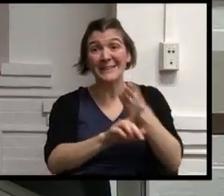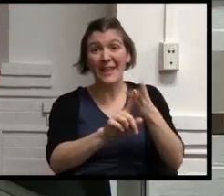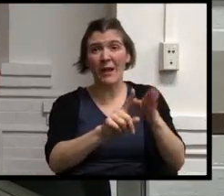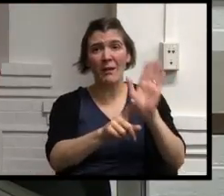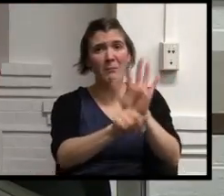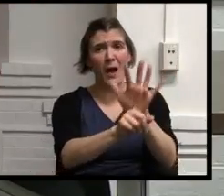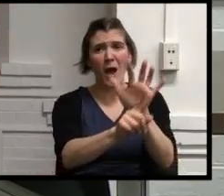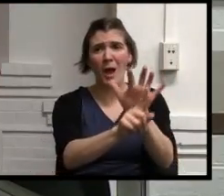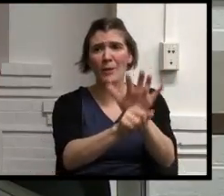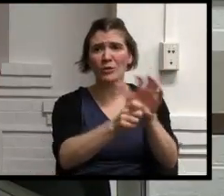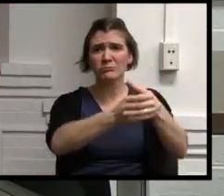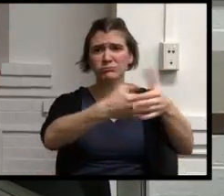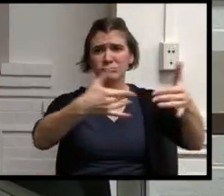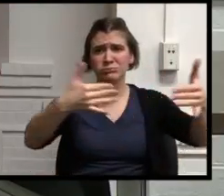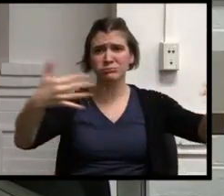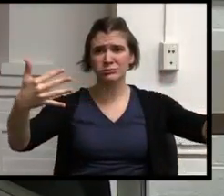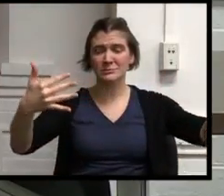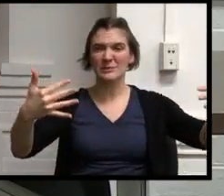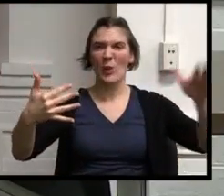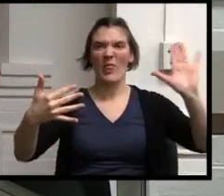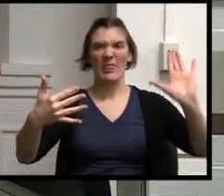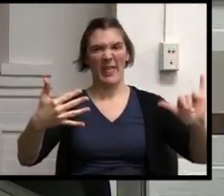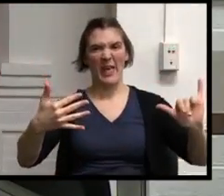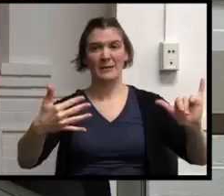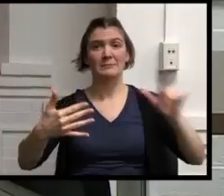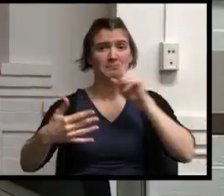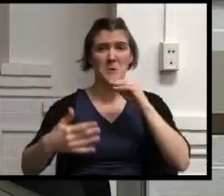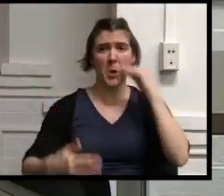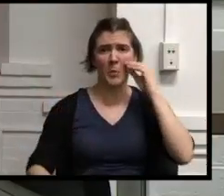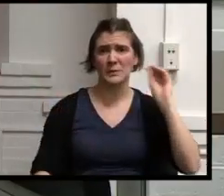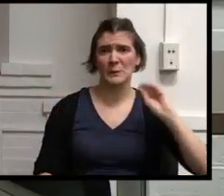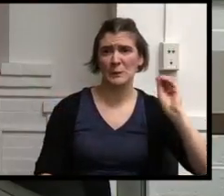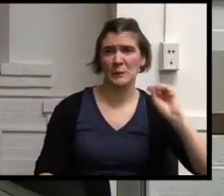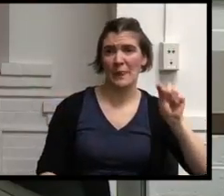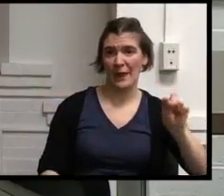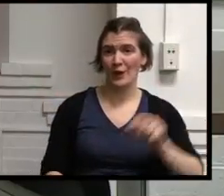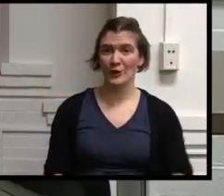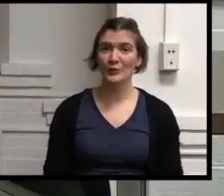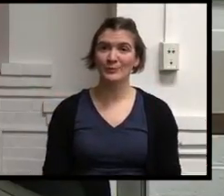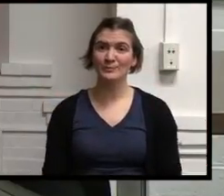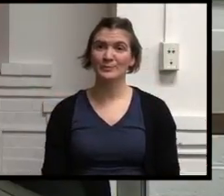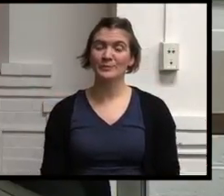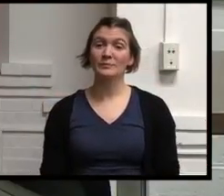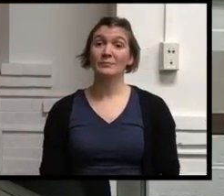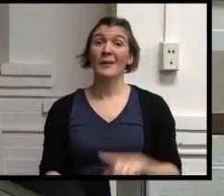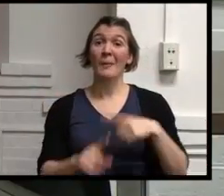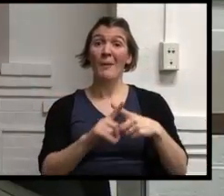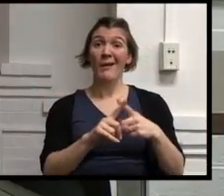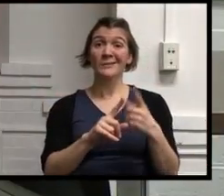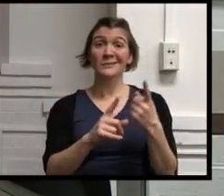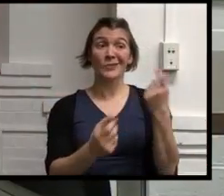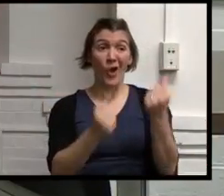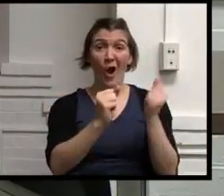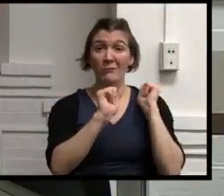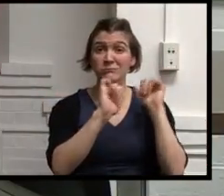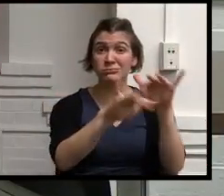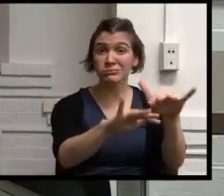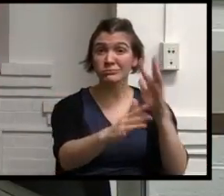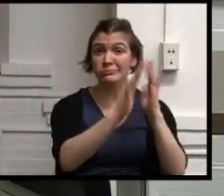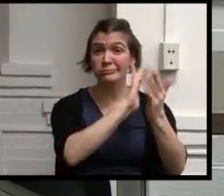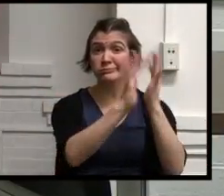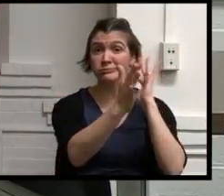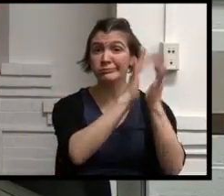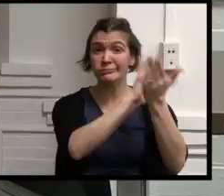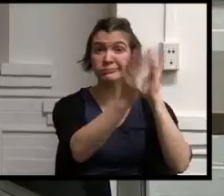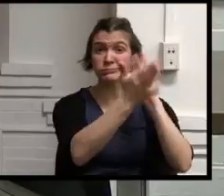Delta campus was actually taking place. And that given the traffic volumes and the activity at Delta